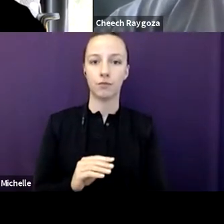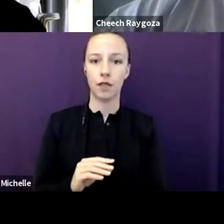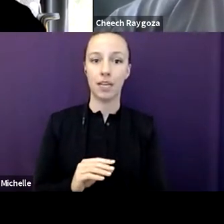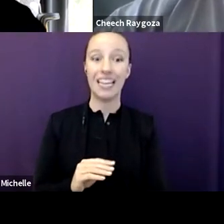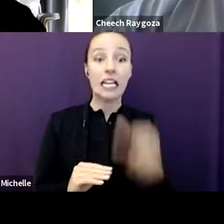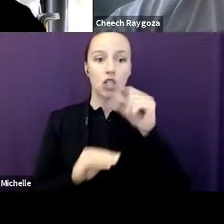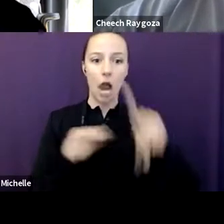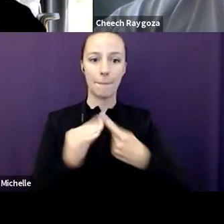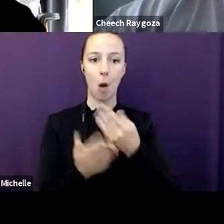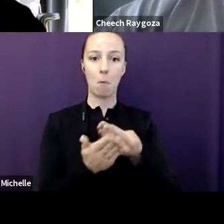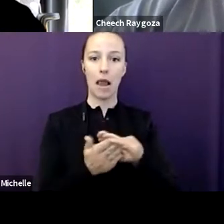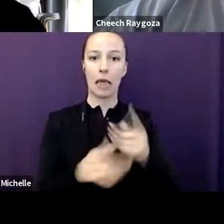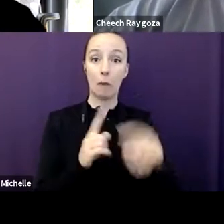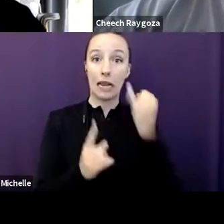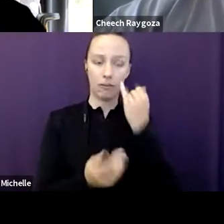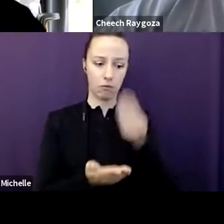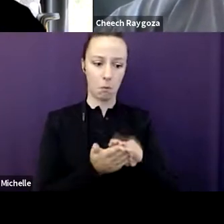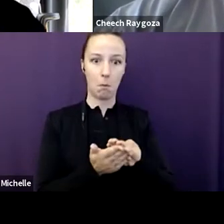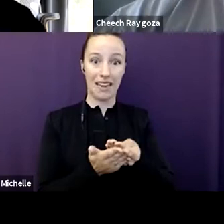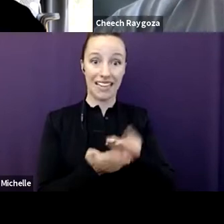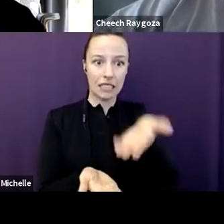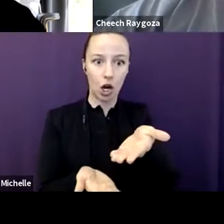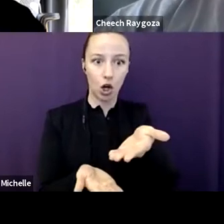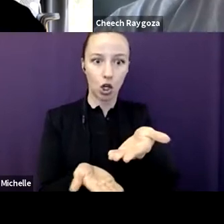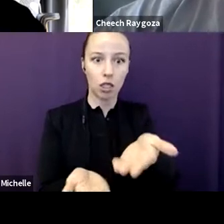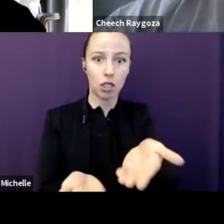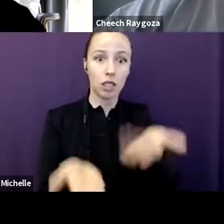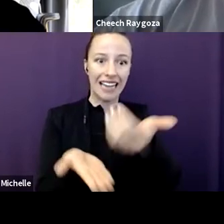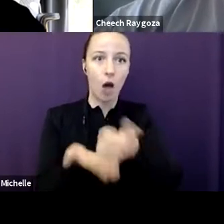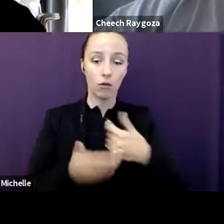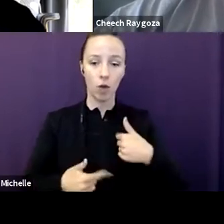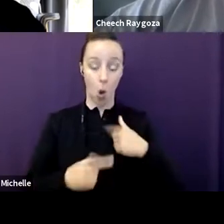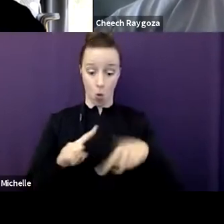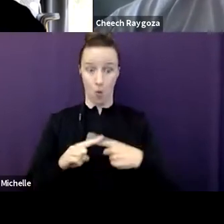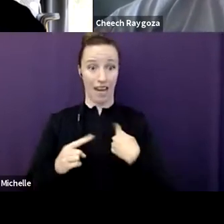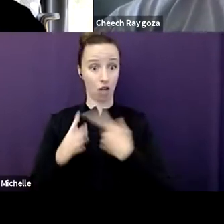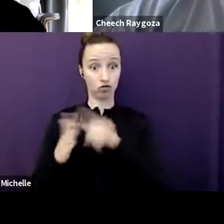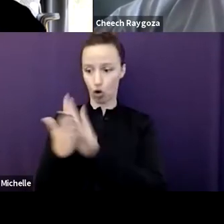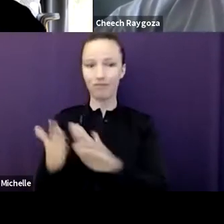but if the money's there, help us. There's like, I was homeless when I started college.